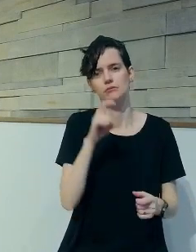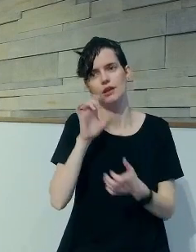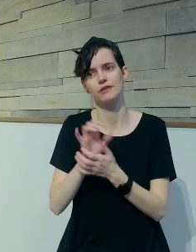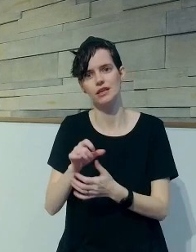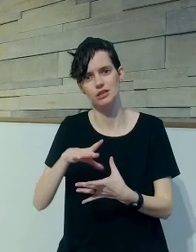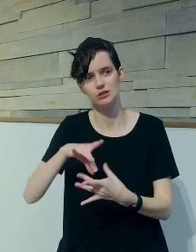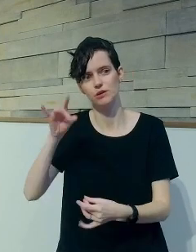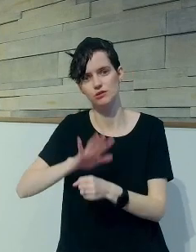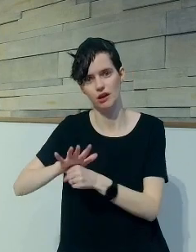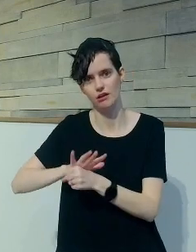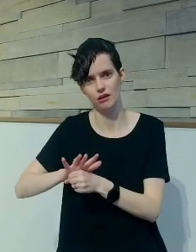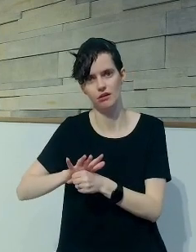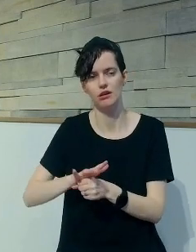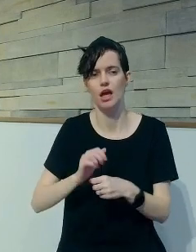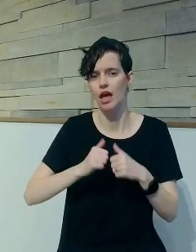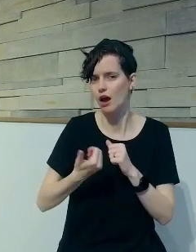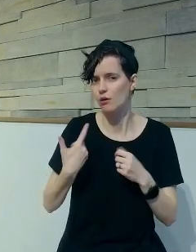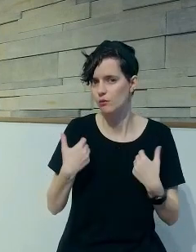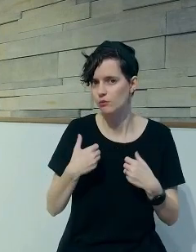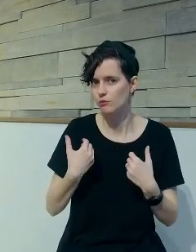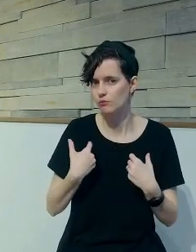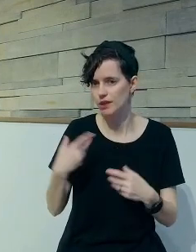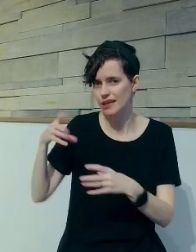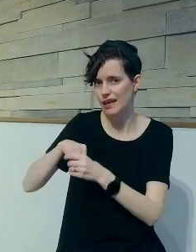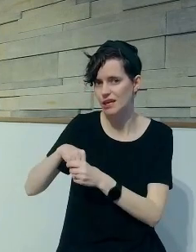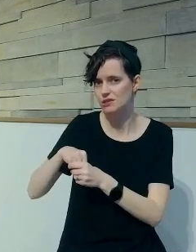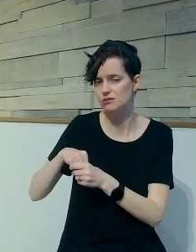what? You're right. And the way that you and I engage in that is through prayer.